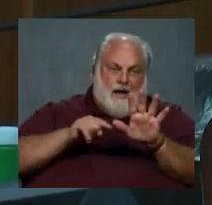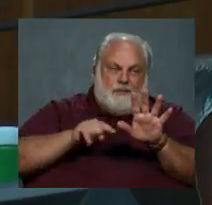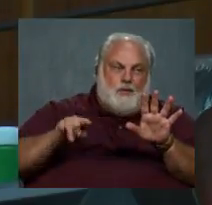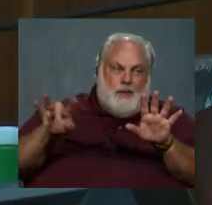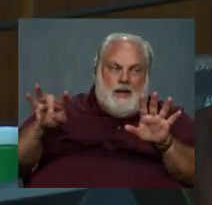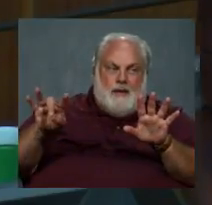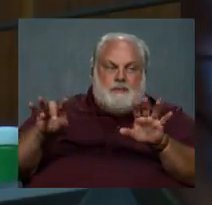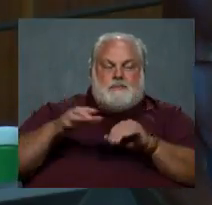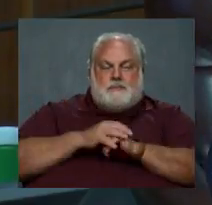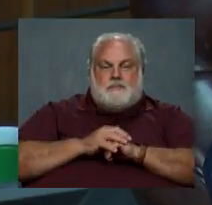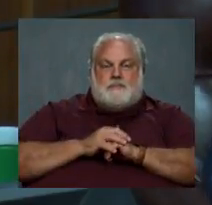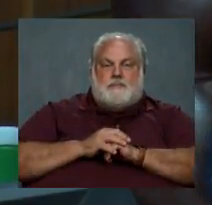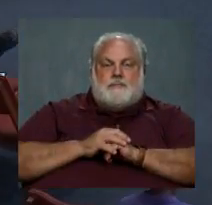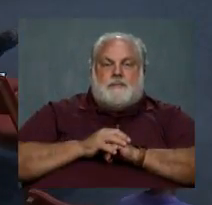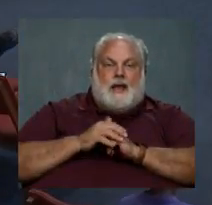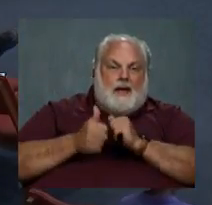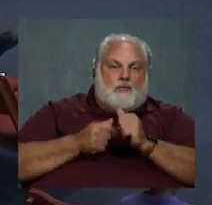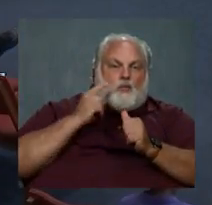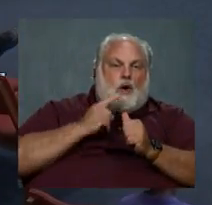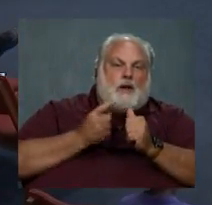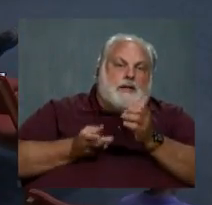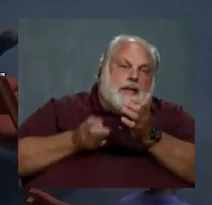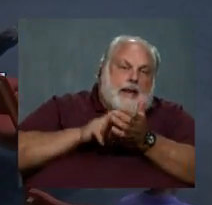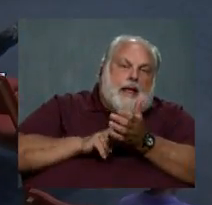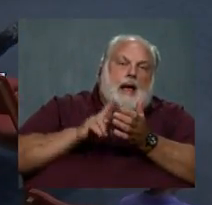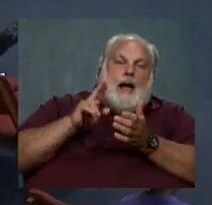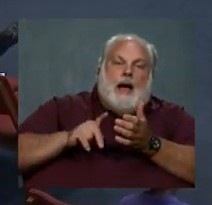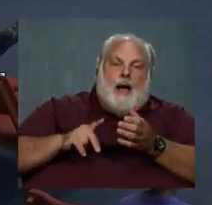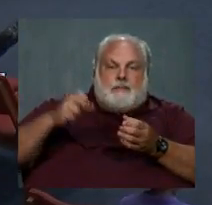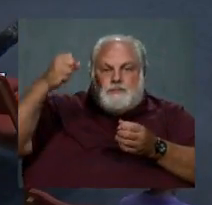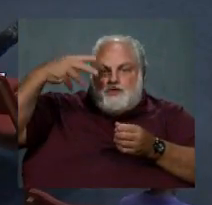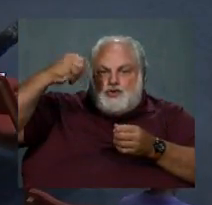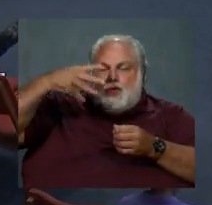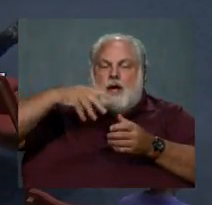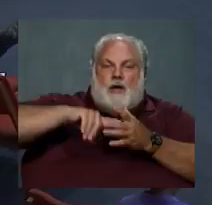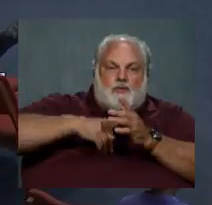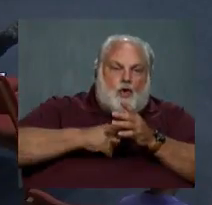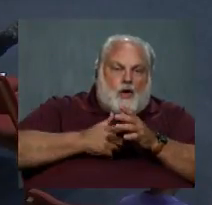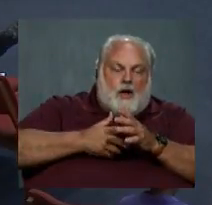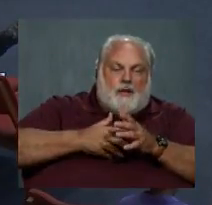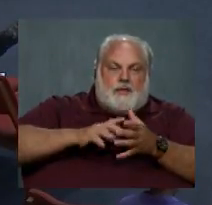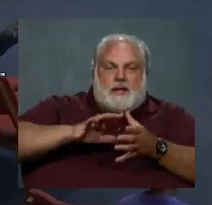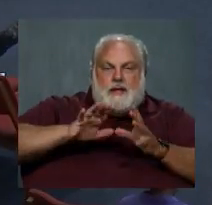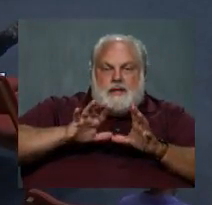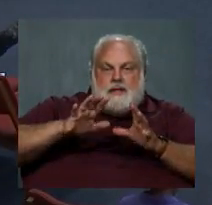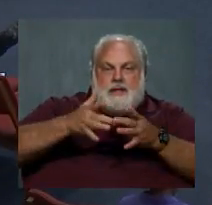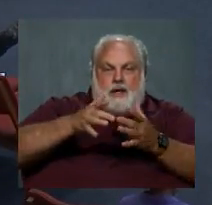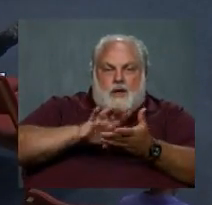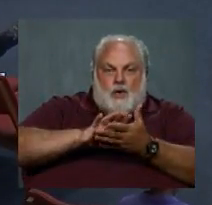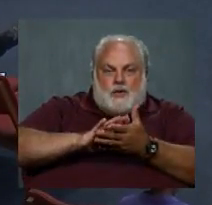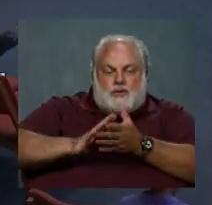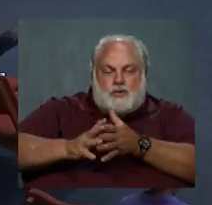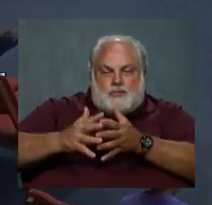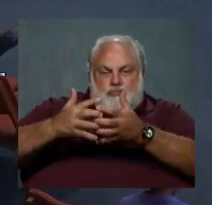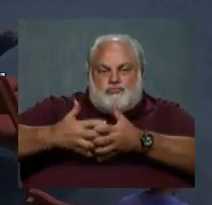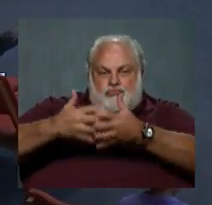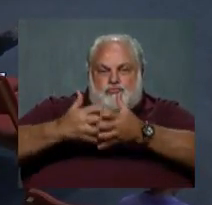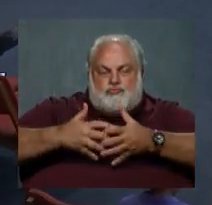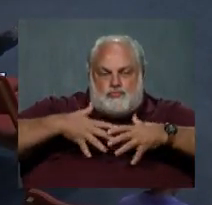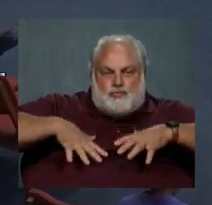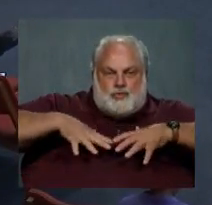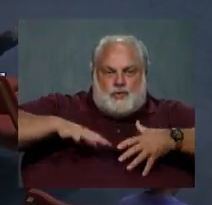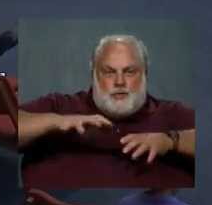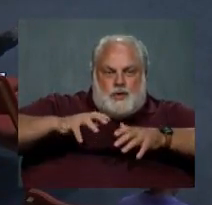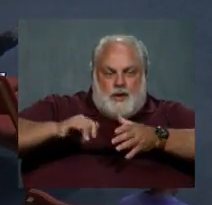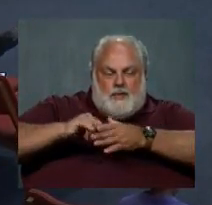Yeah. So it's everybody getting ready. They all wake up. They start their dishwasher before they leave the house for the day. They wash a load of clothes that they're going to